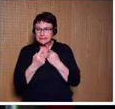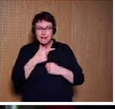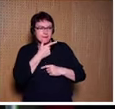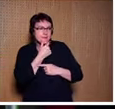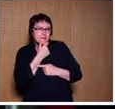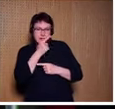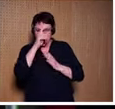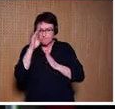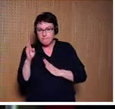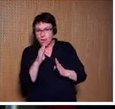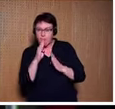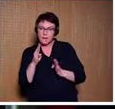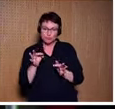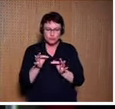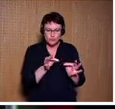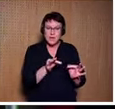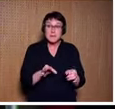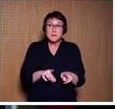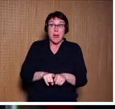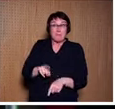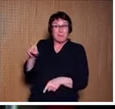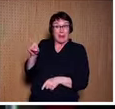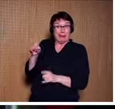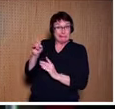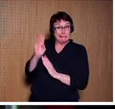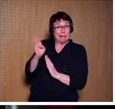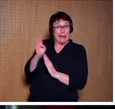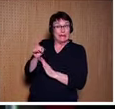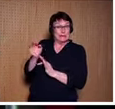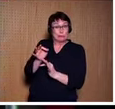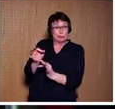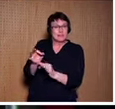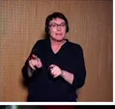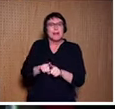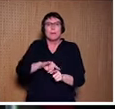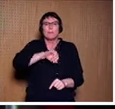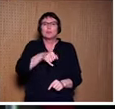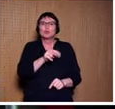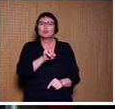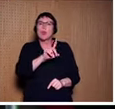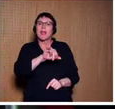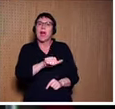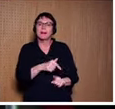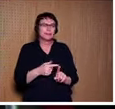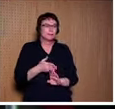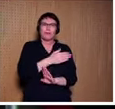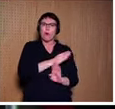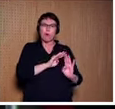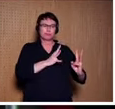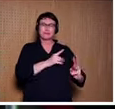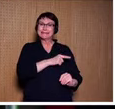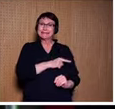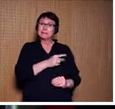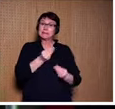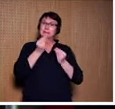strategies just the way that they have. But to create the space, and I loved what Julia said in the previous plenary,